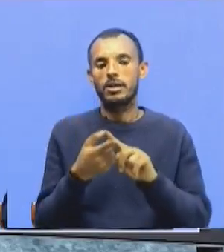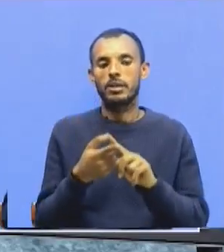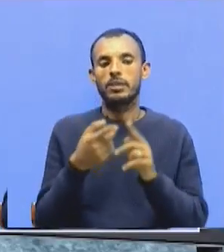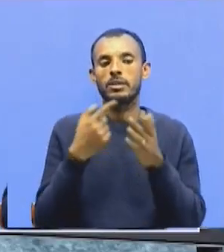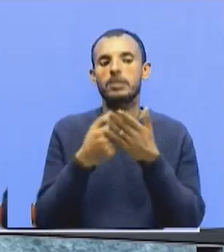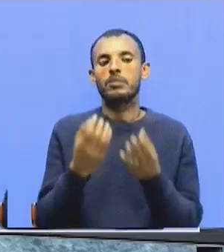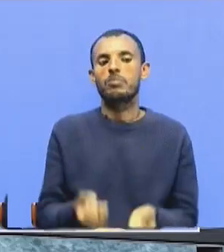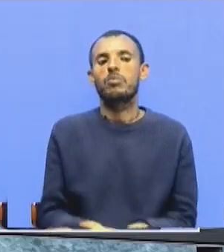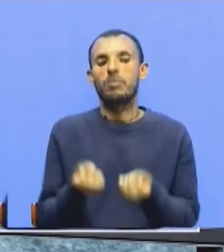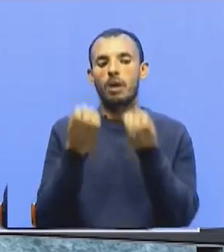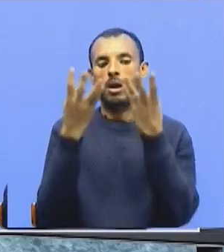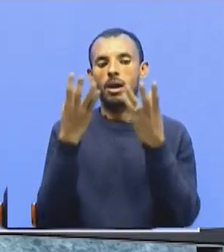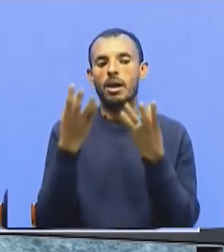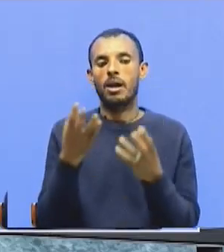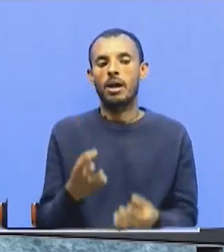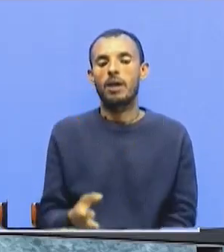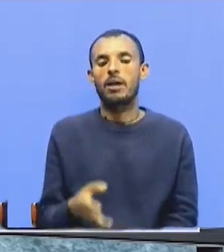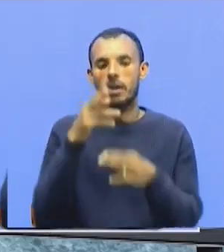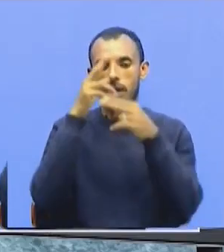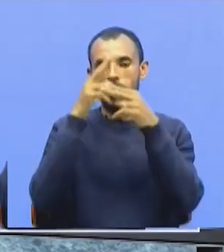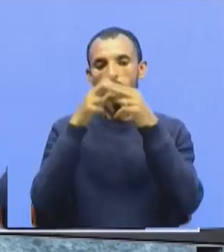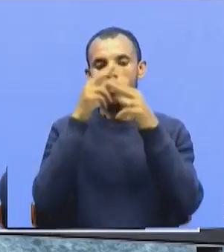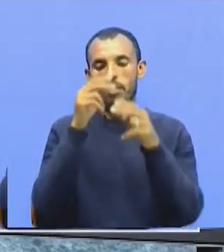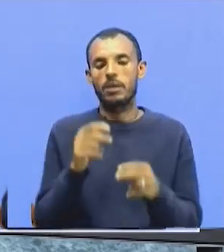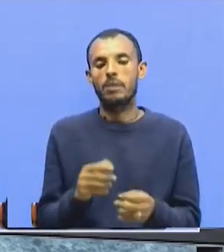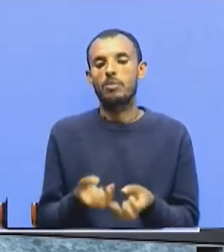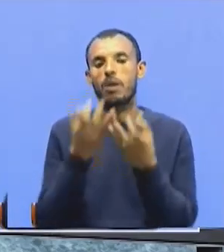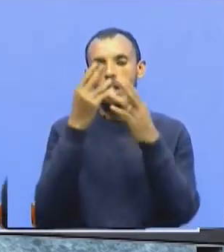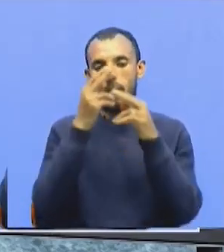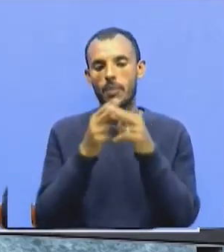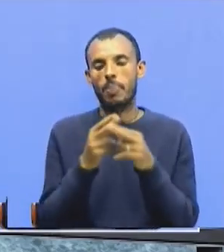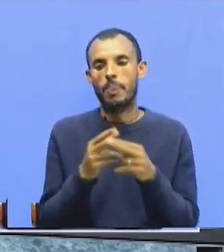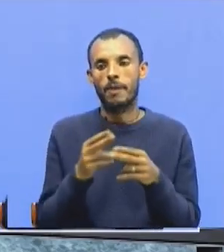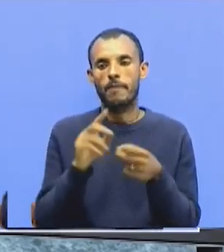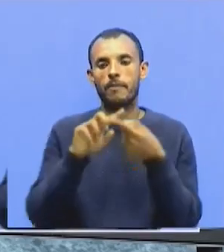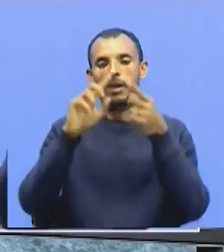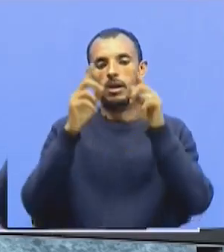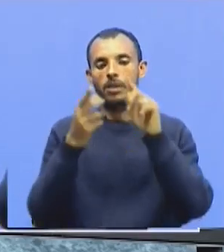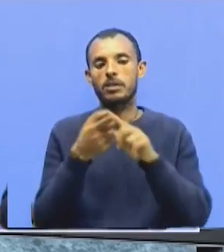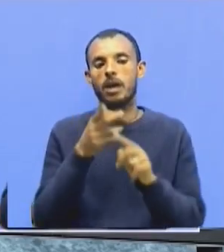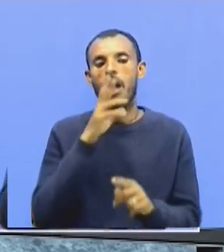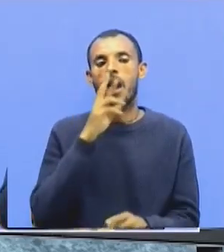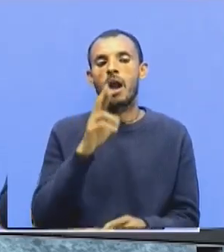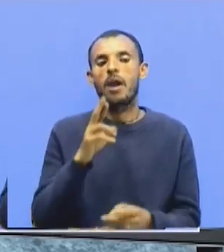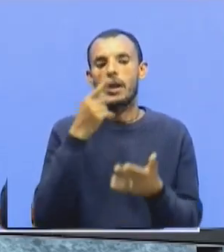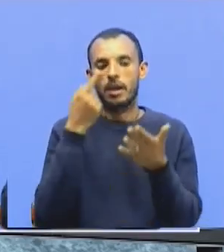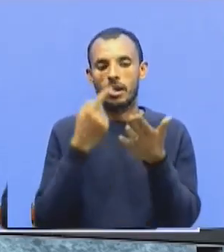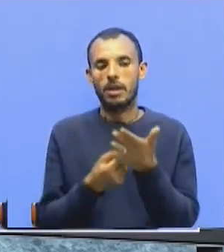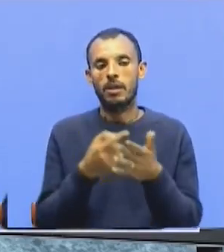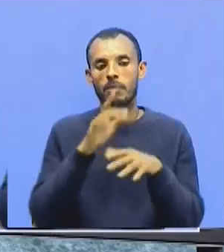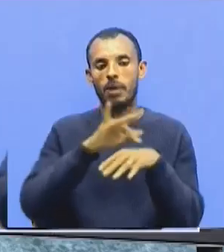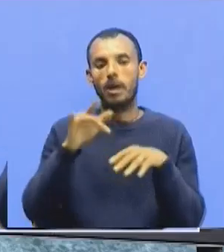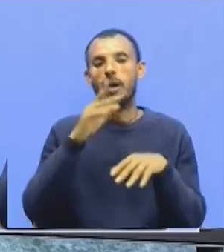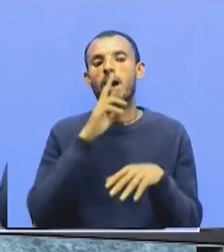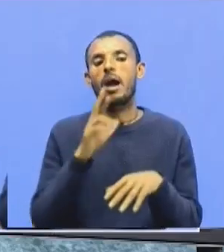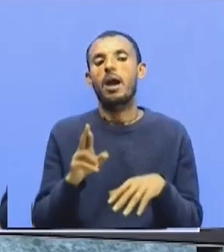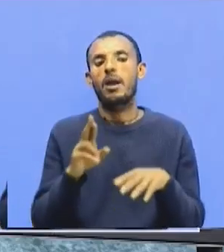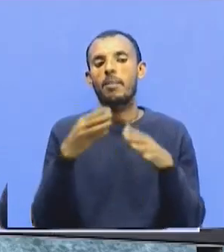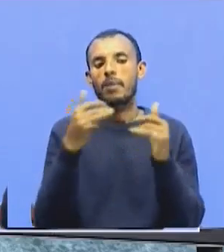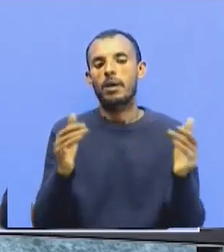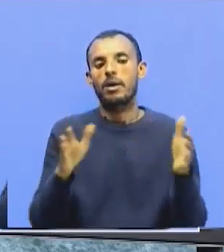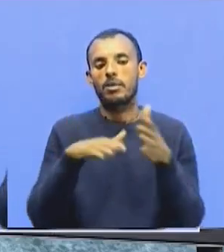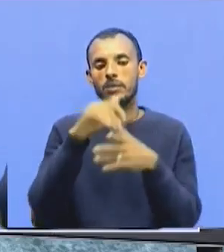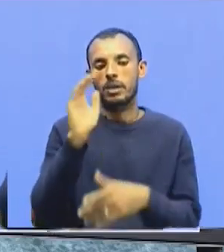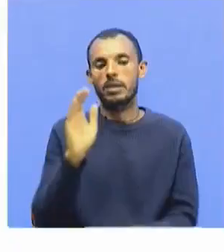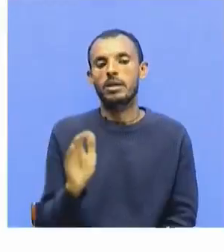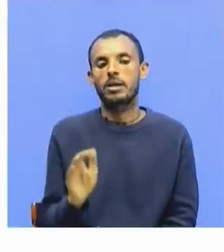plural noun. Plural noun. Look, friends are here. Blank are playing outside.